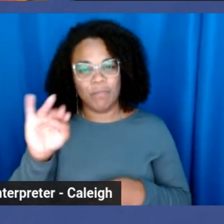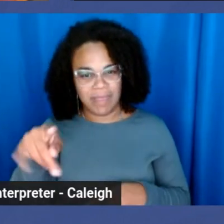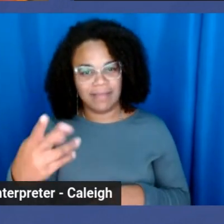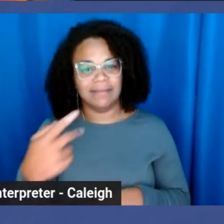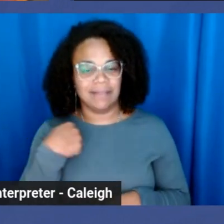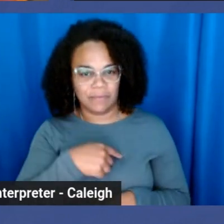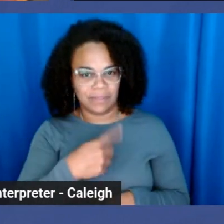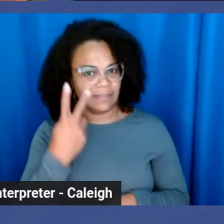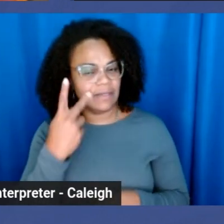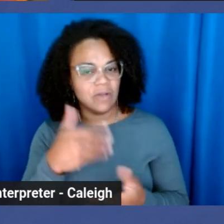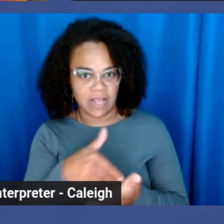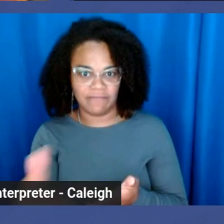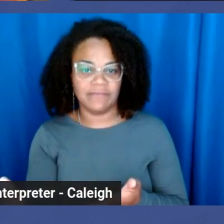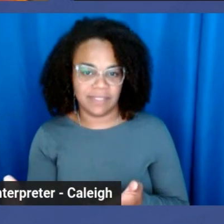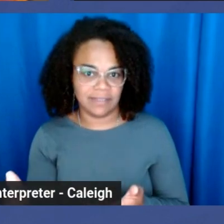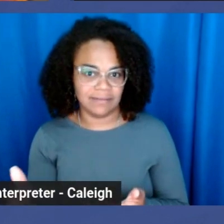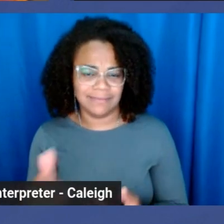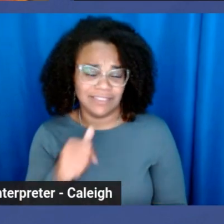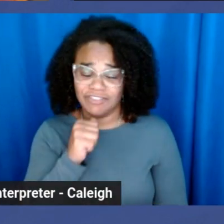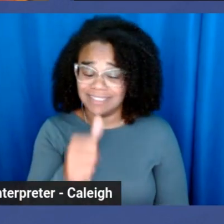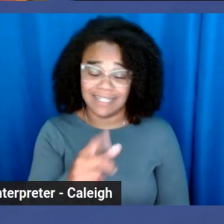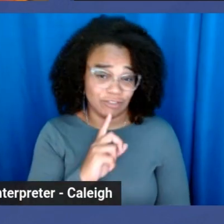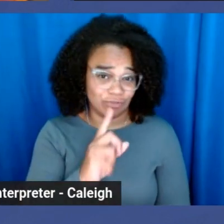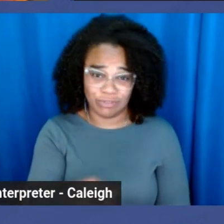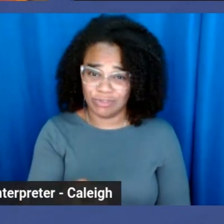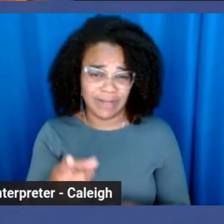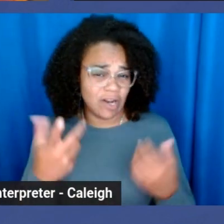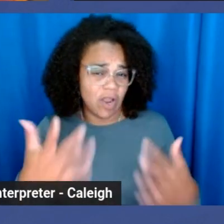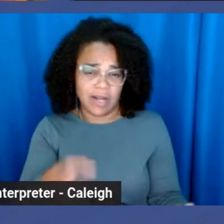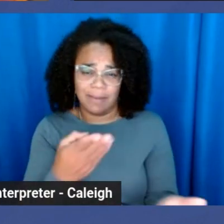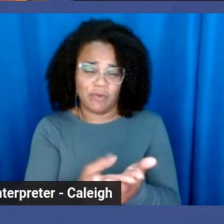that are not true and have been debunked.